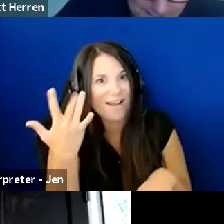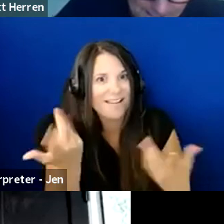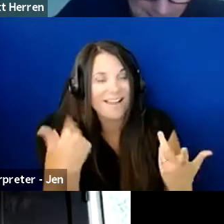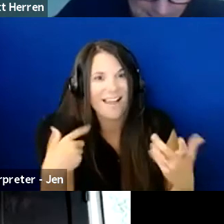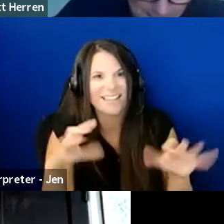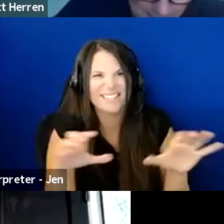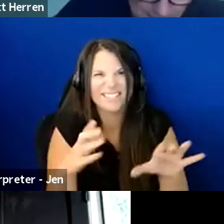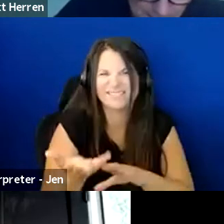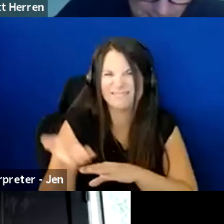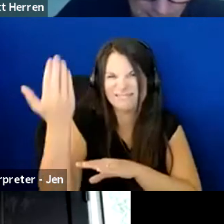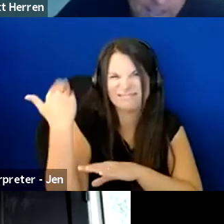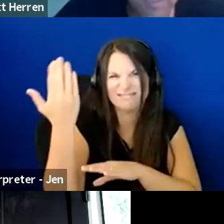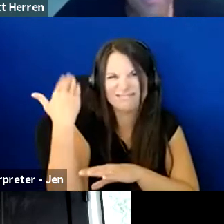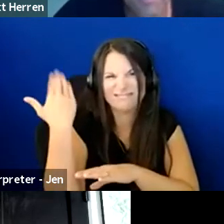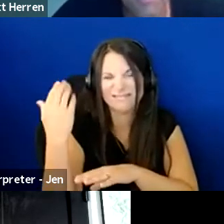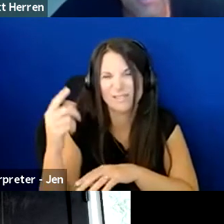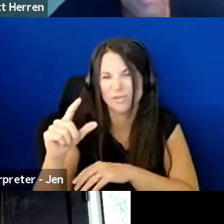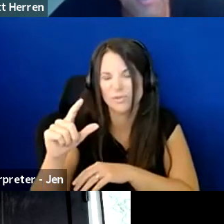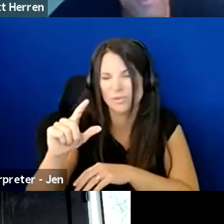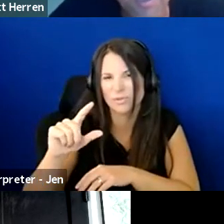way back in